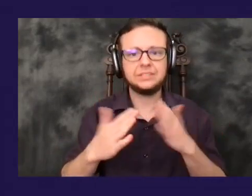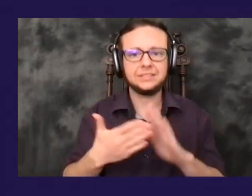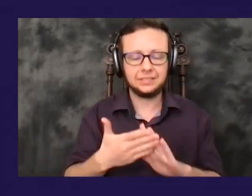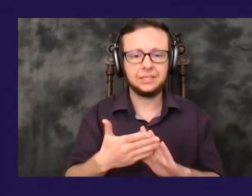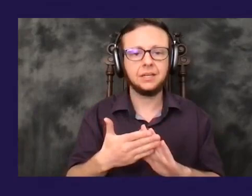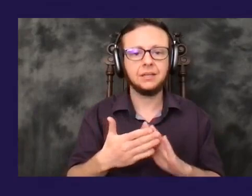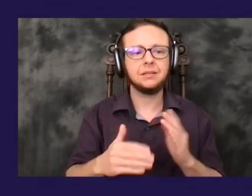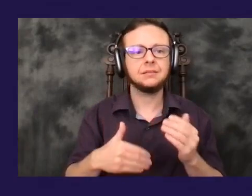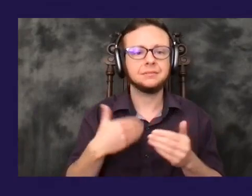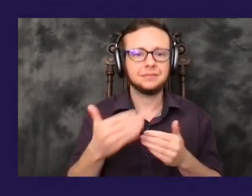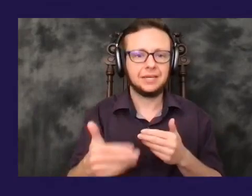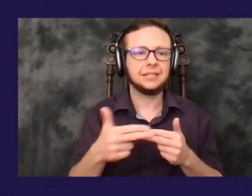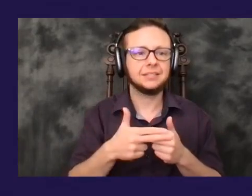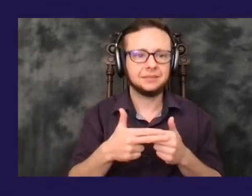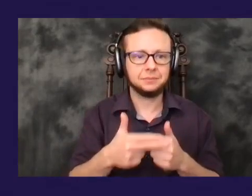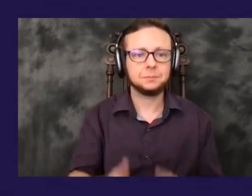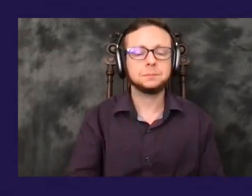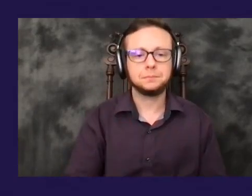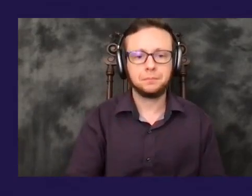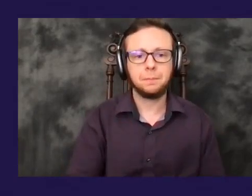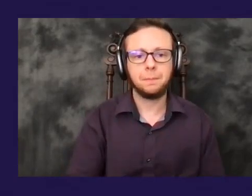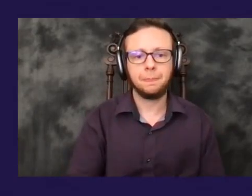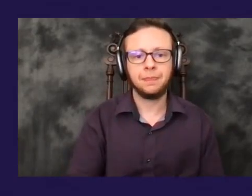Next slide, please.